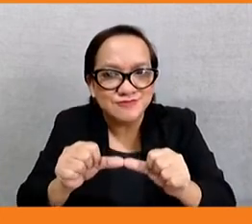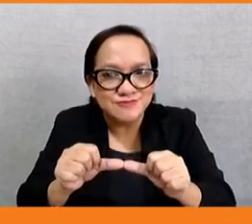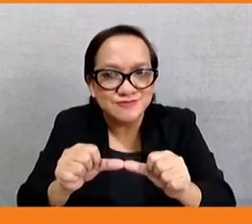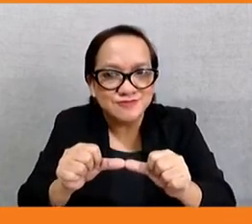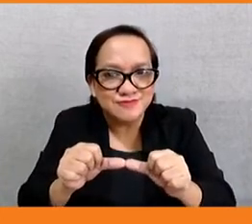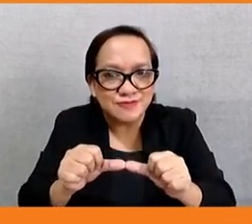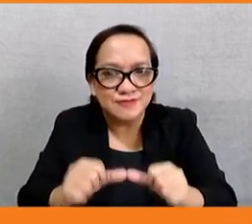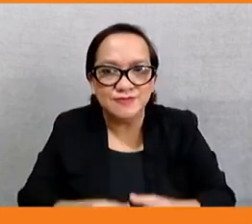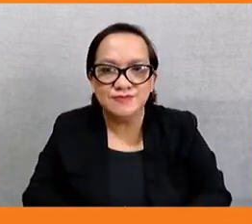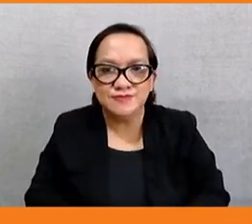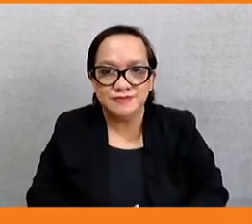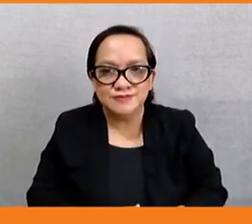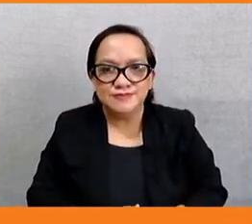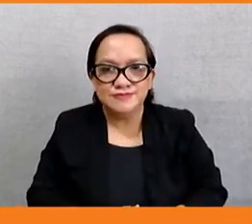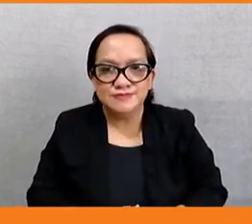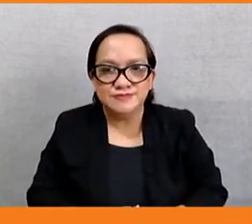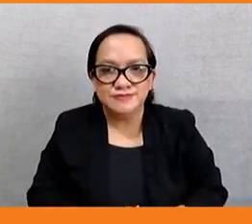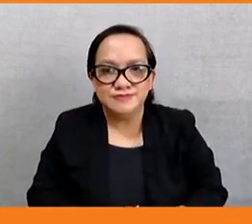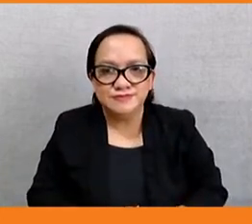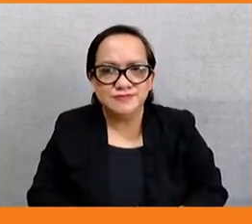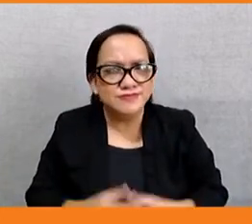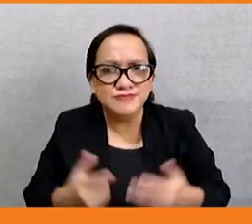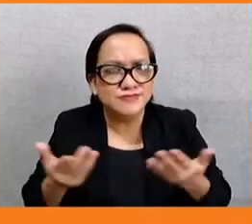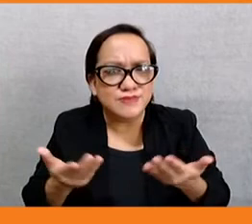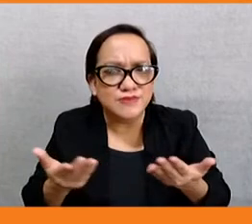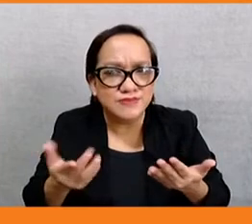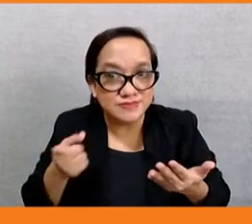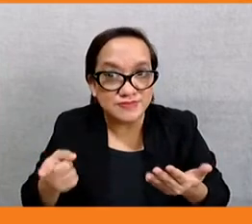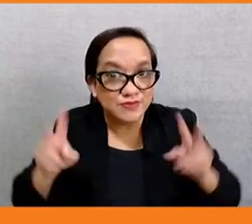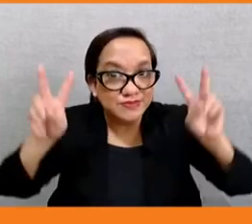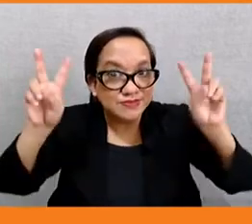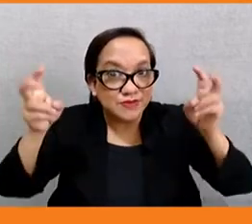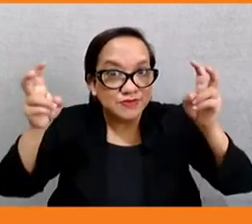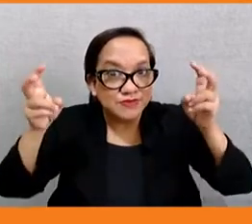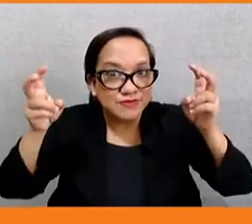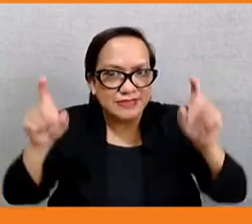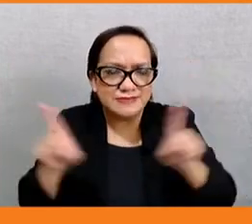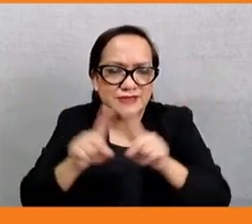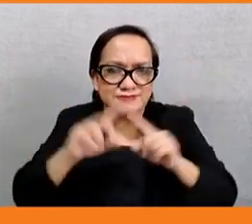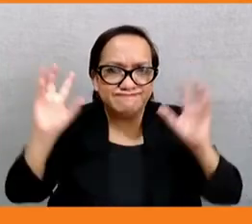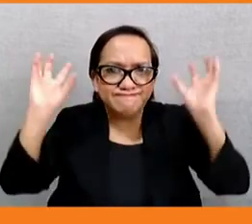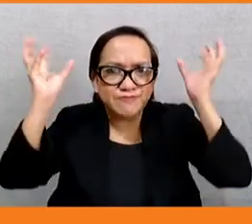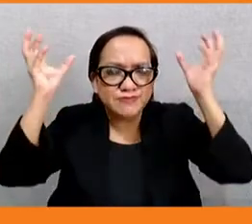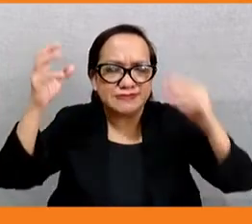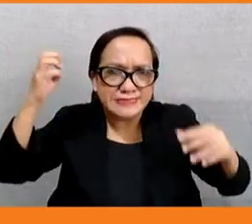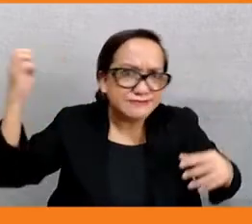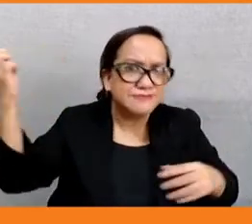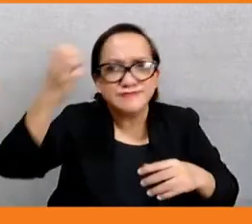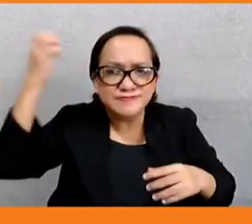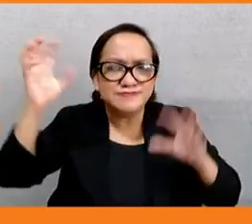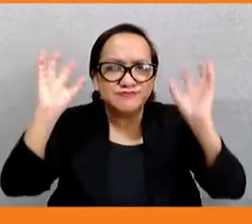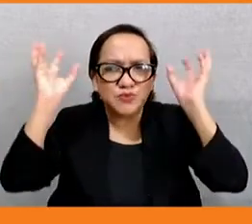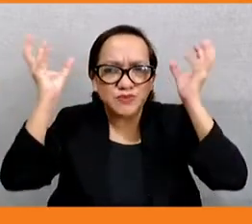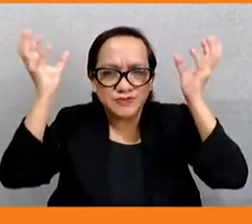approved emergency loan to address the emergency need the Sri Lanka government faces right